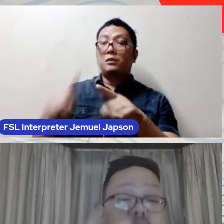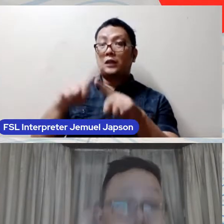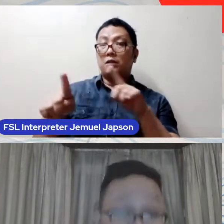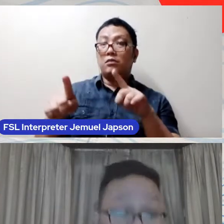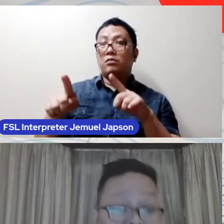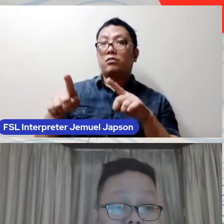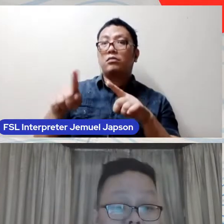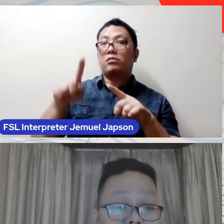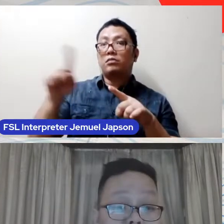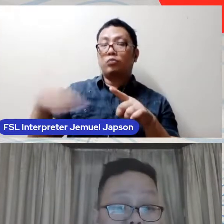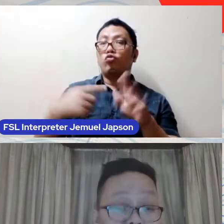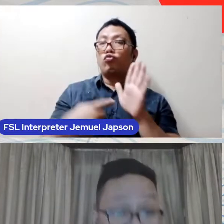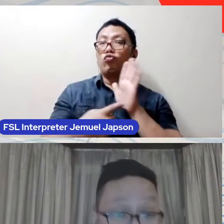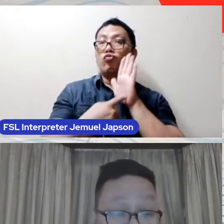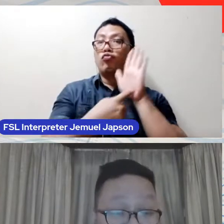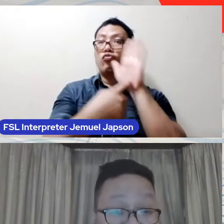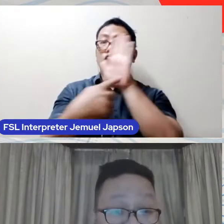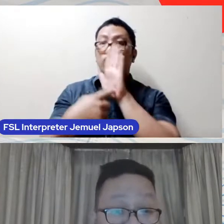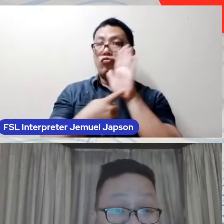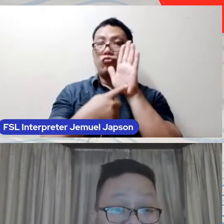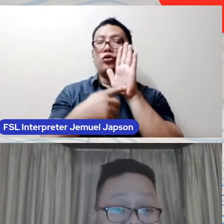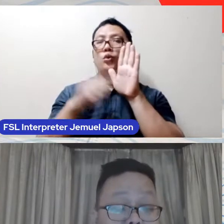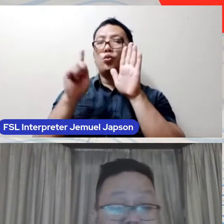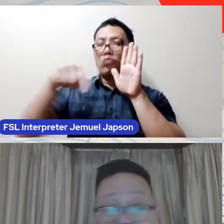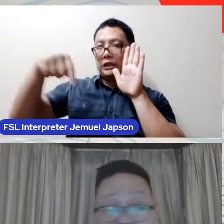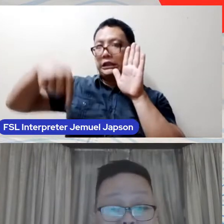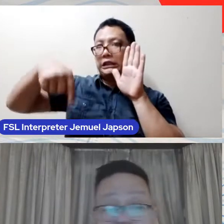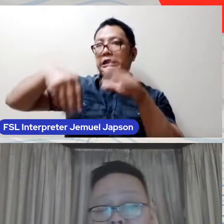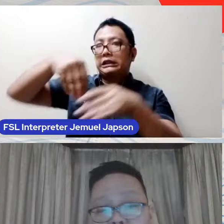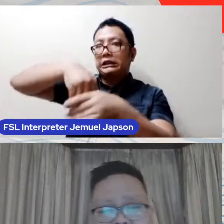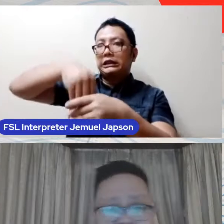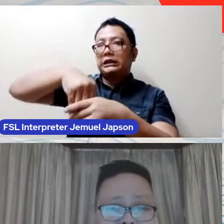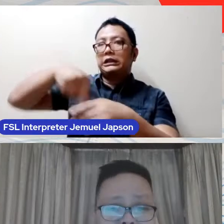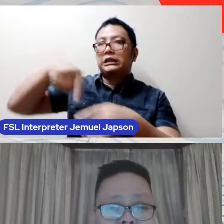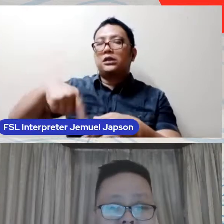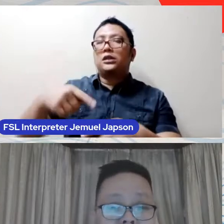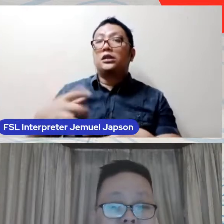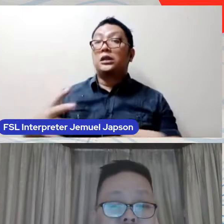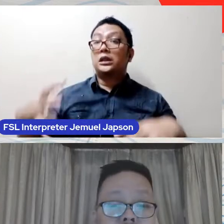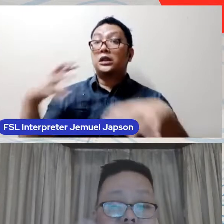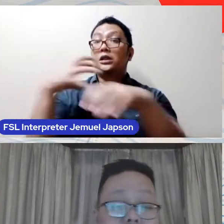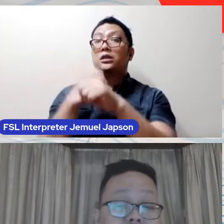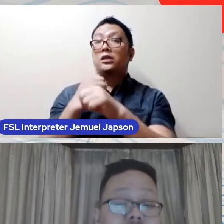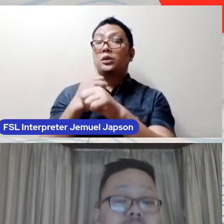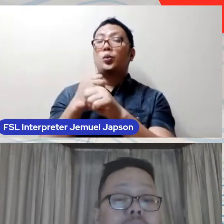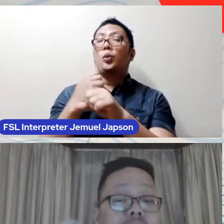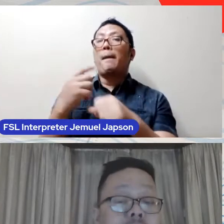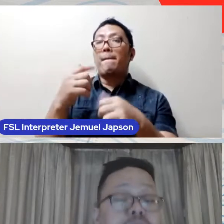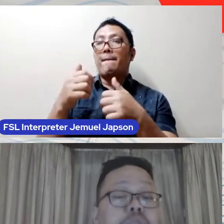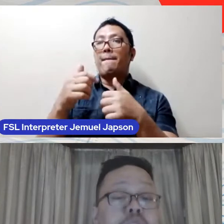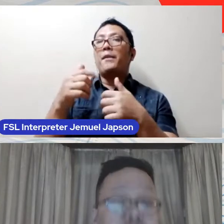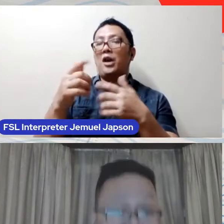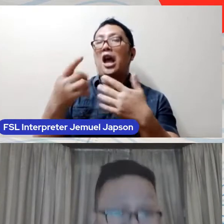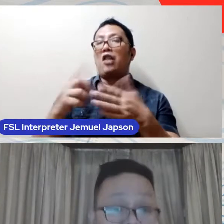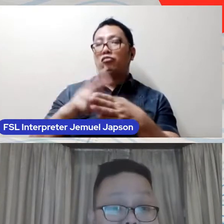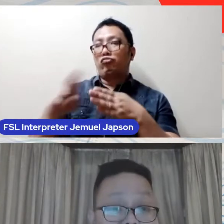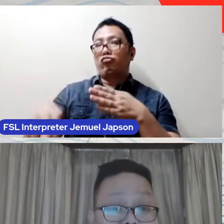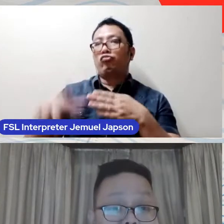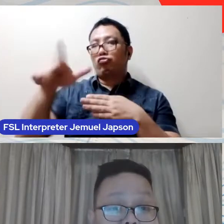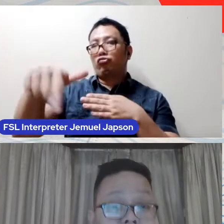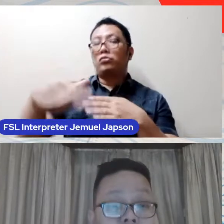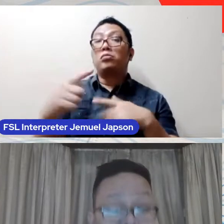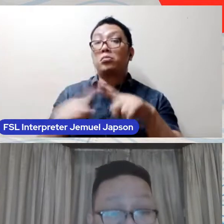to reveal what is there. So yung conclusions that will follow later. But it becomes more